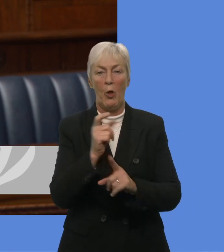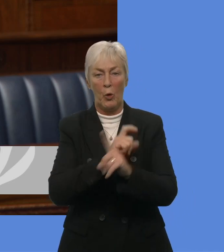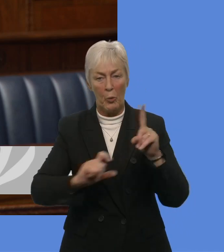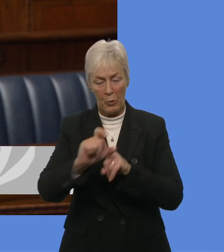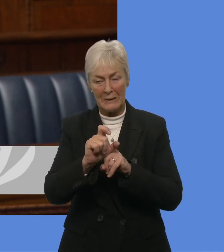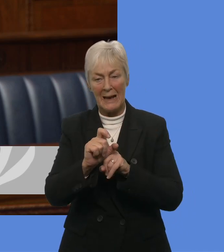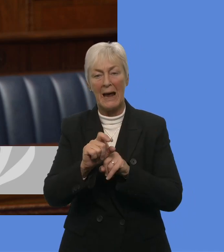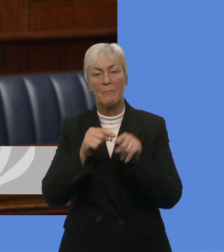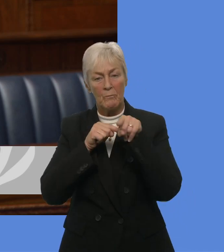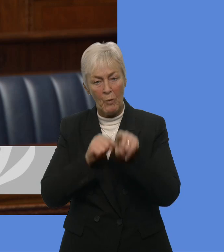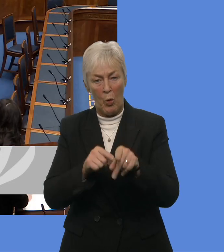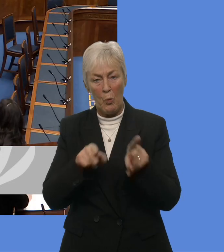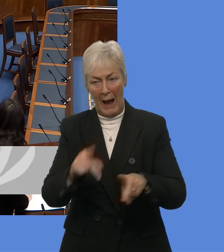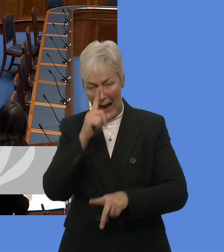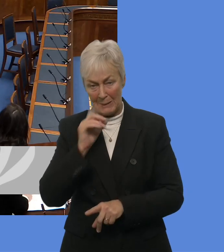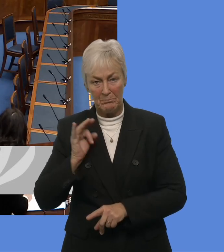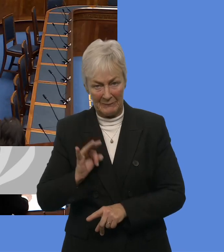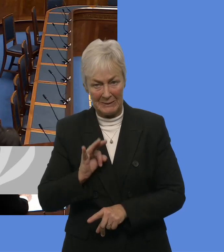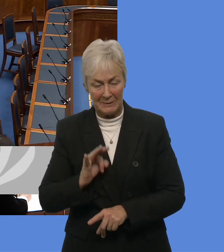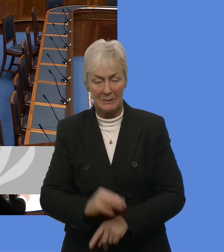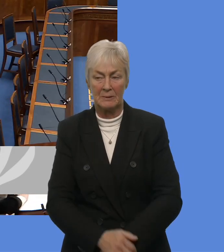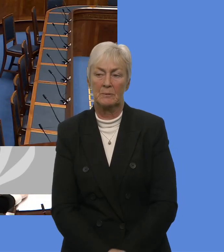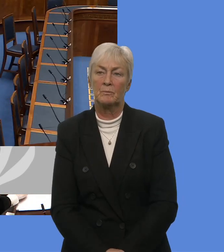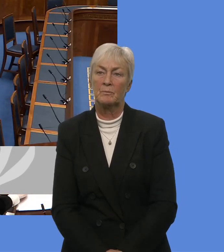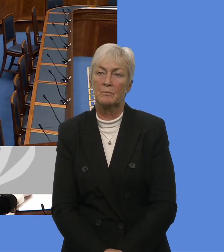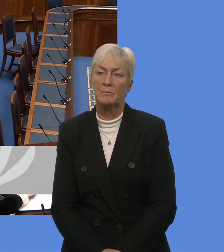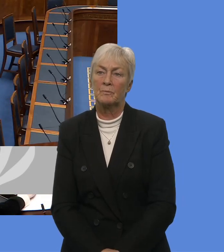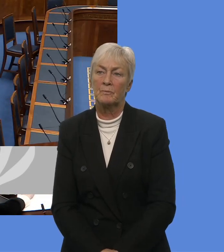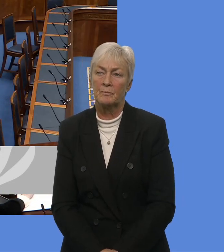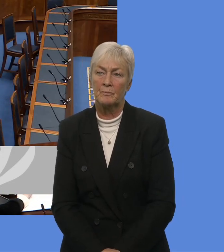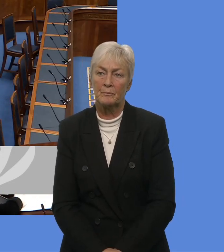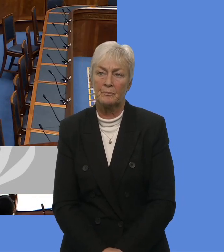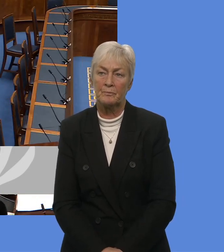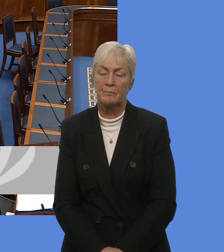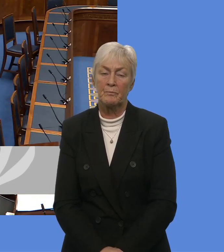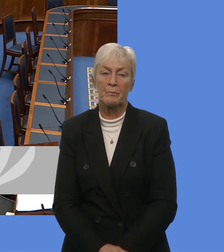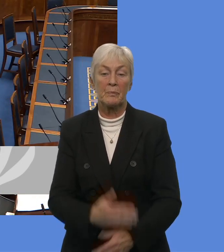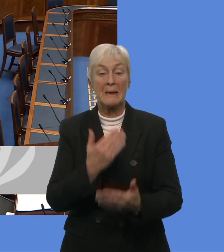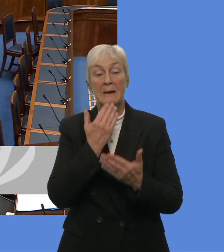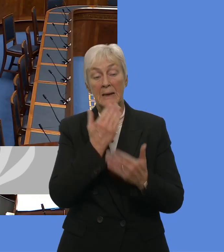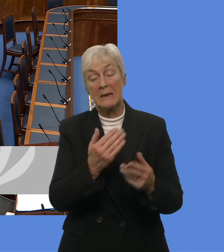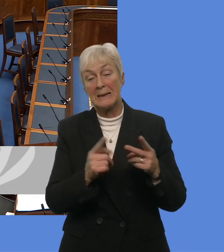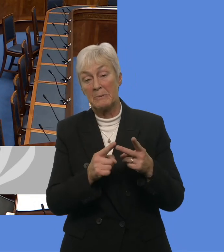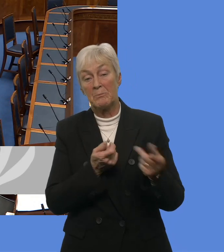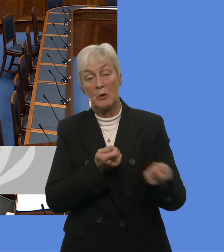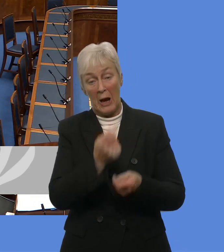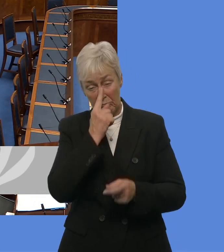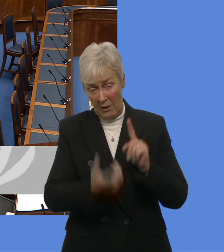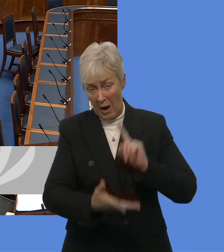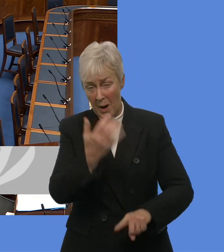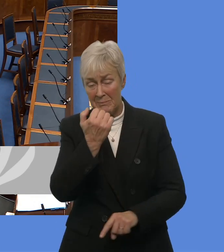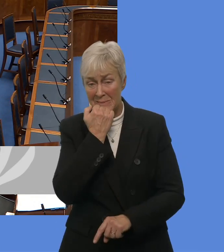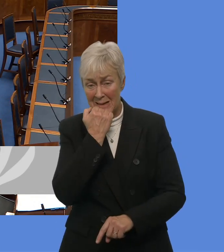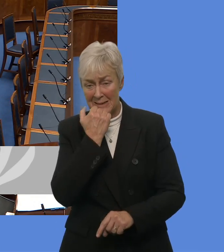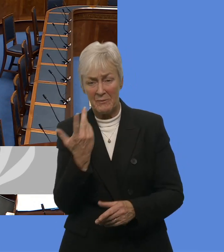designed in a way that takes into account a number of those key characteristics. Mr. Crawford. Thank you, Deputy First Minister. Can you update us of